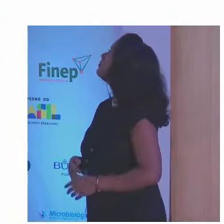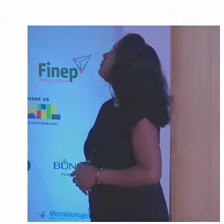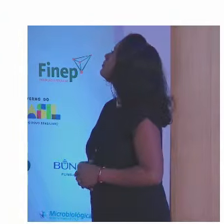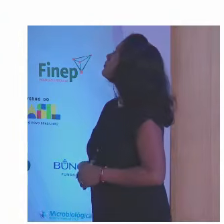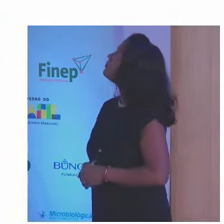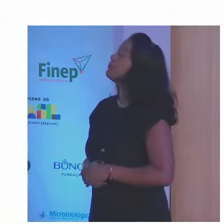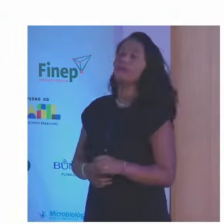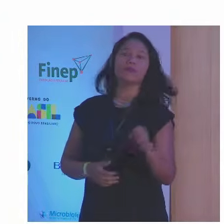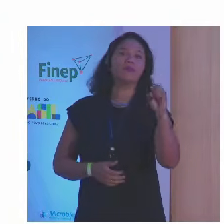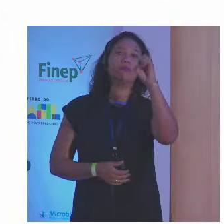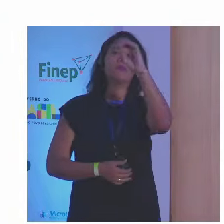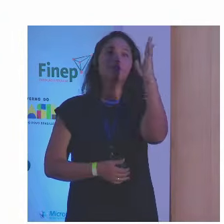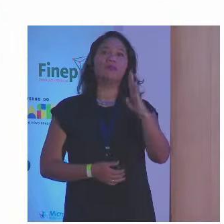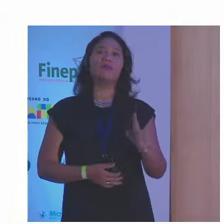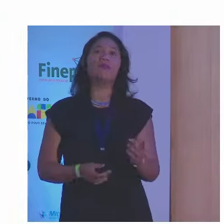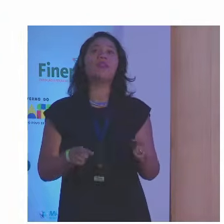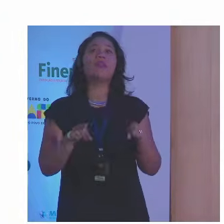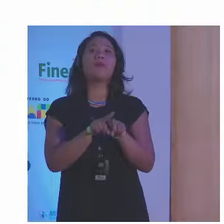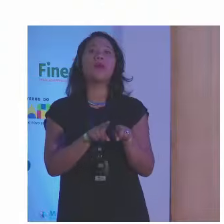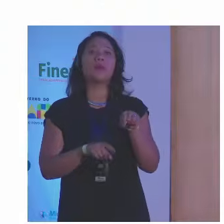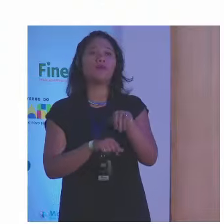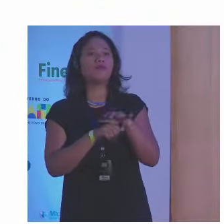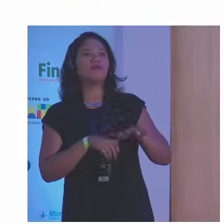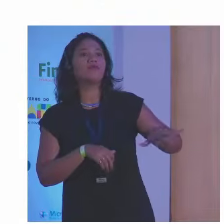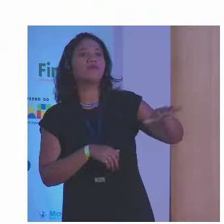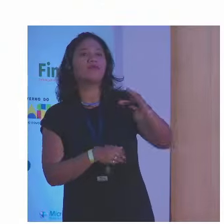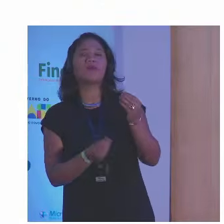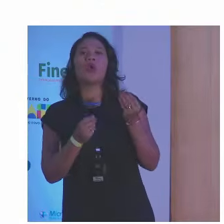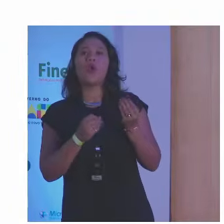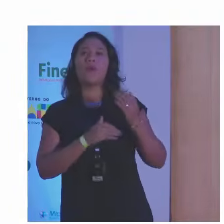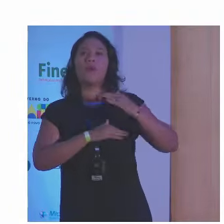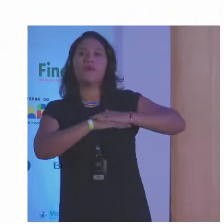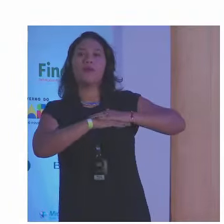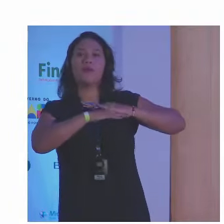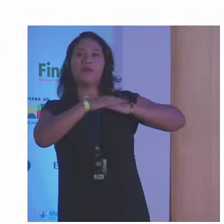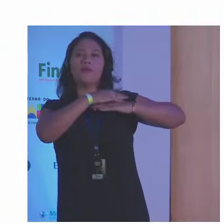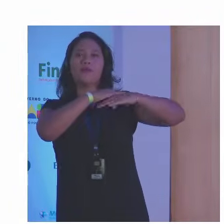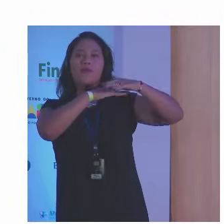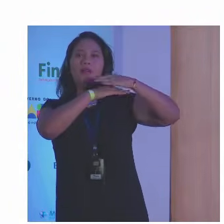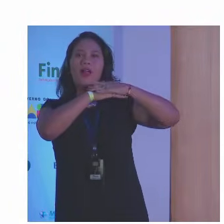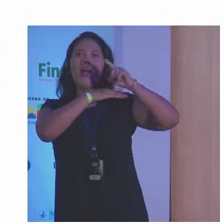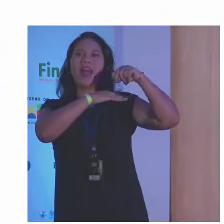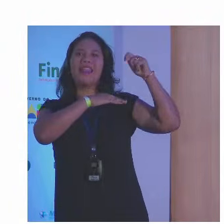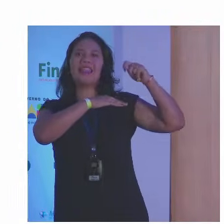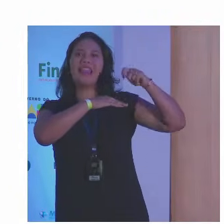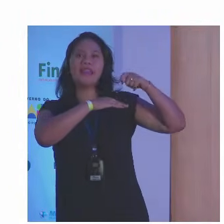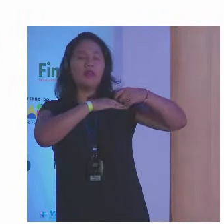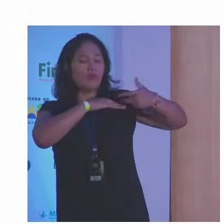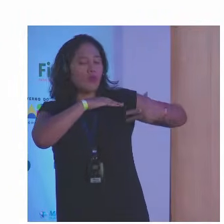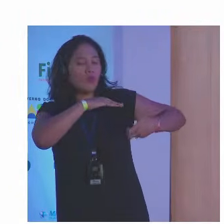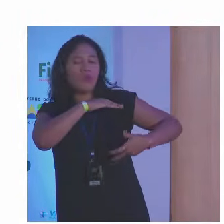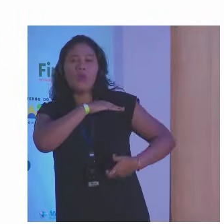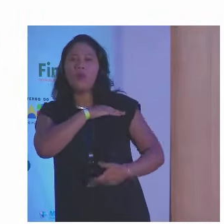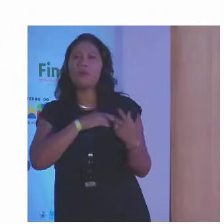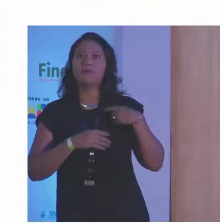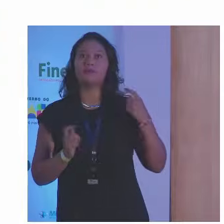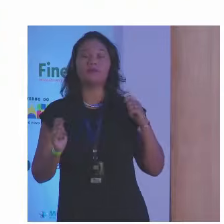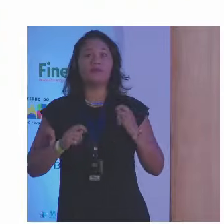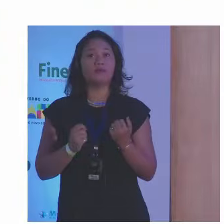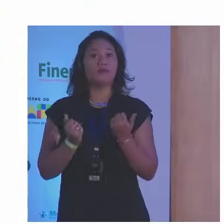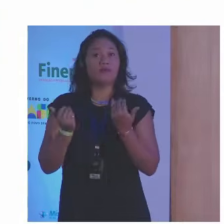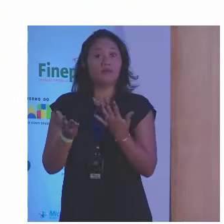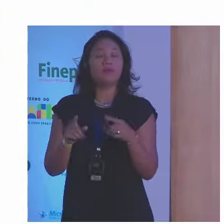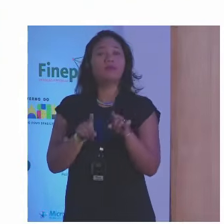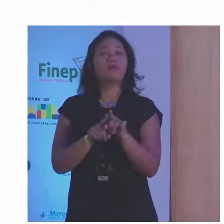display so that you can use this for your own questions, for your own application. And this is something that I believe makes the